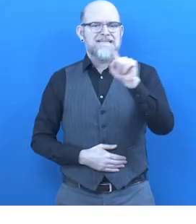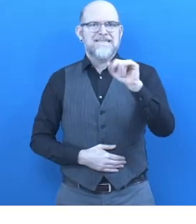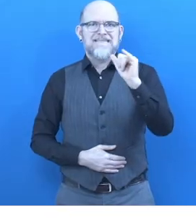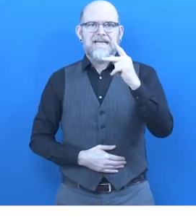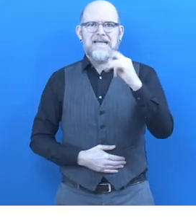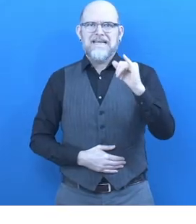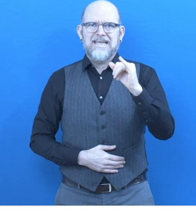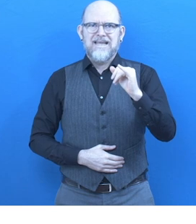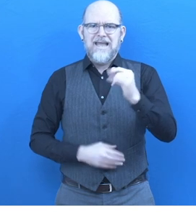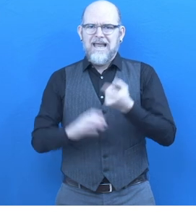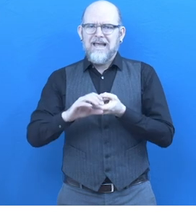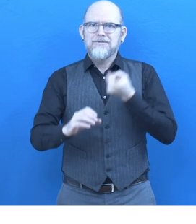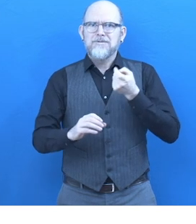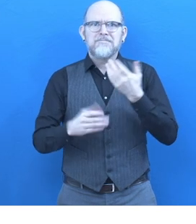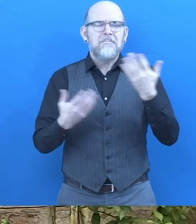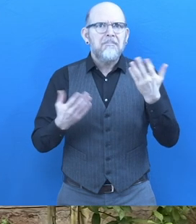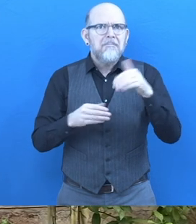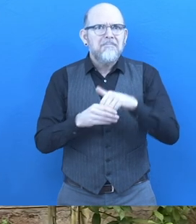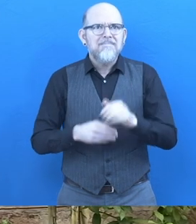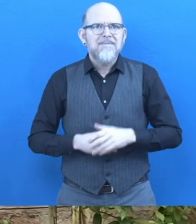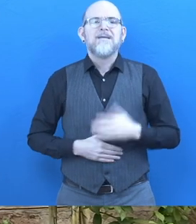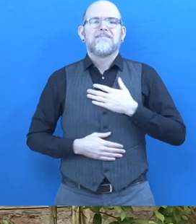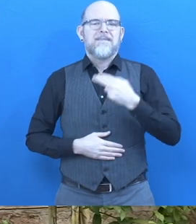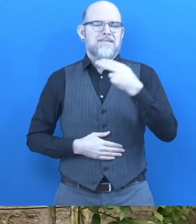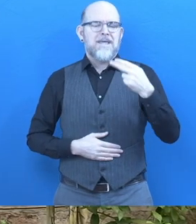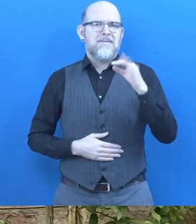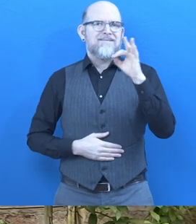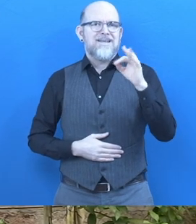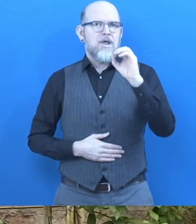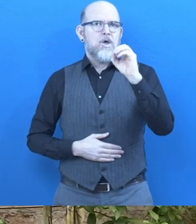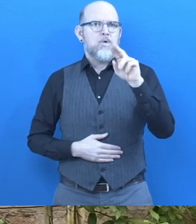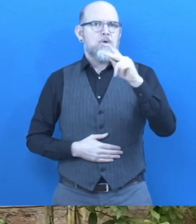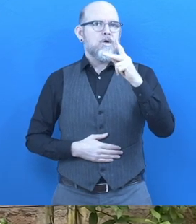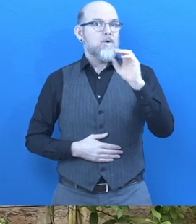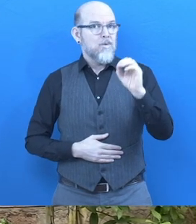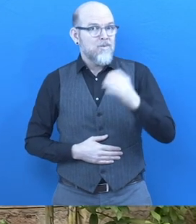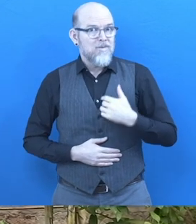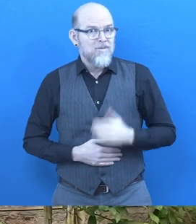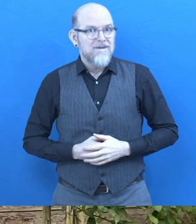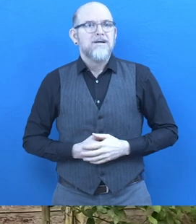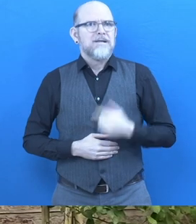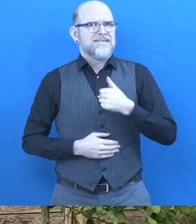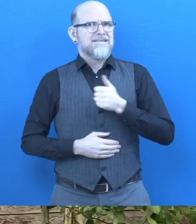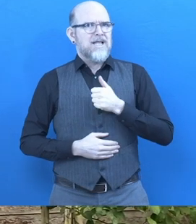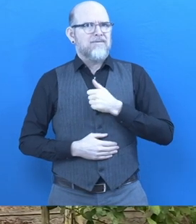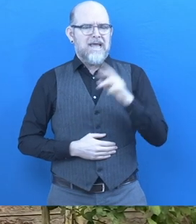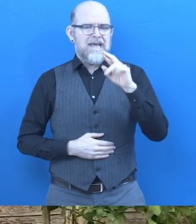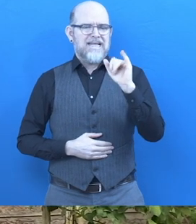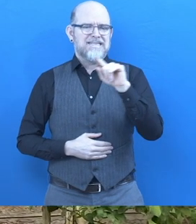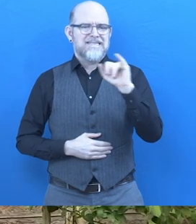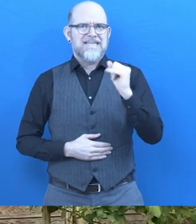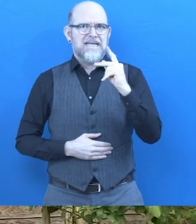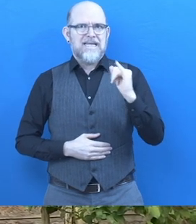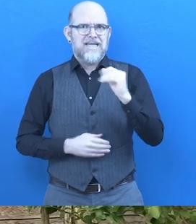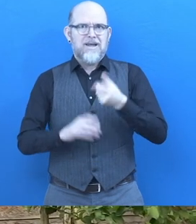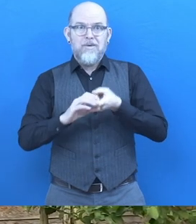What is Riziki Source about? My name is Fredrick Ouko, the founder of Riziki Source, a social